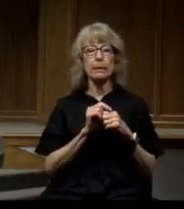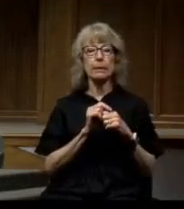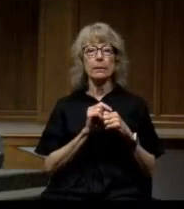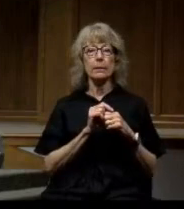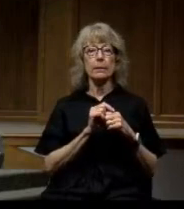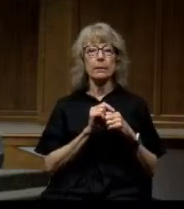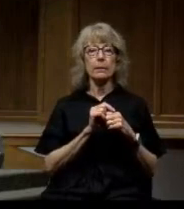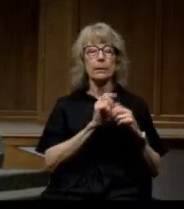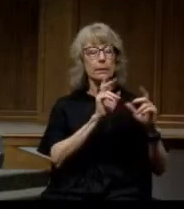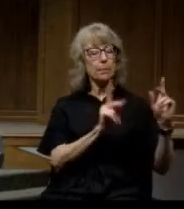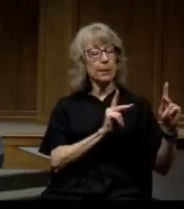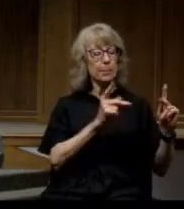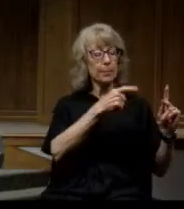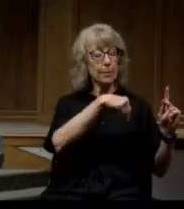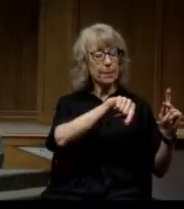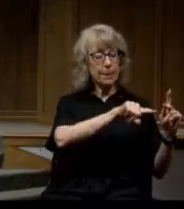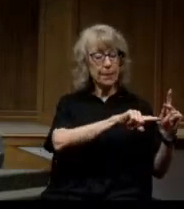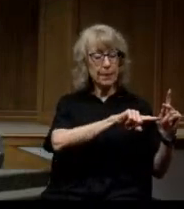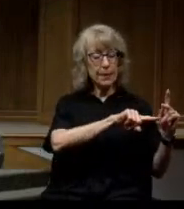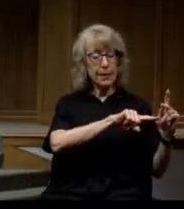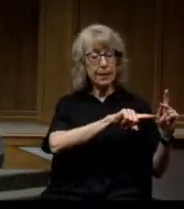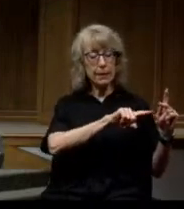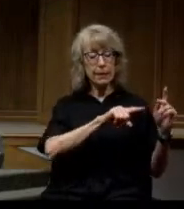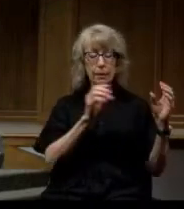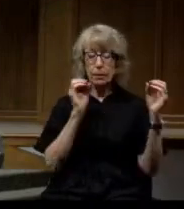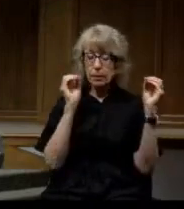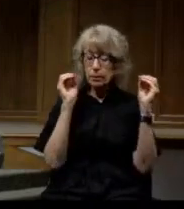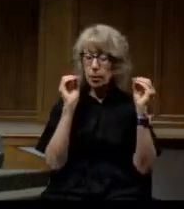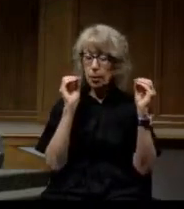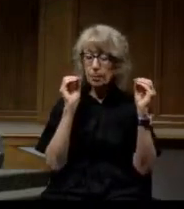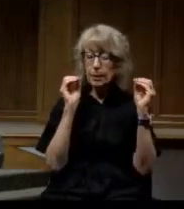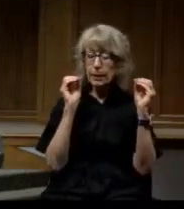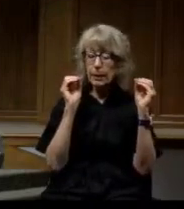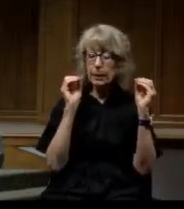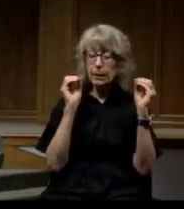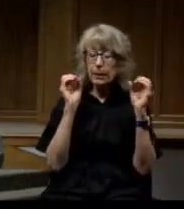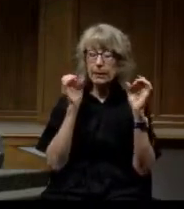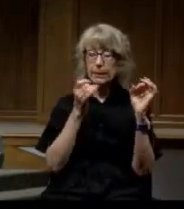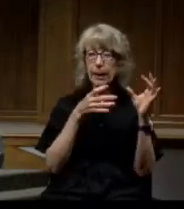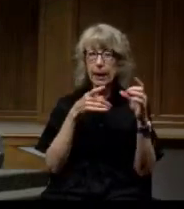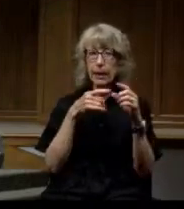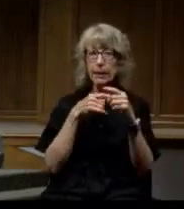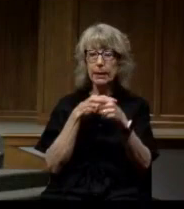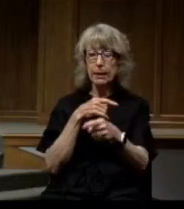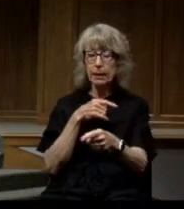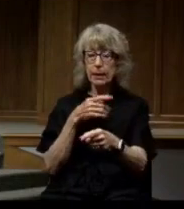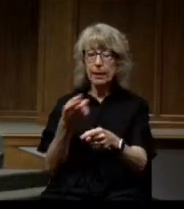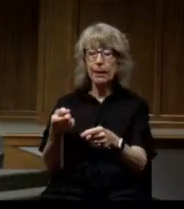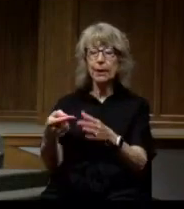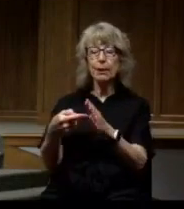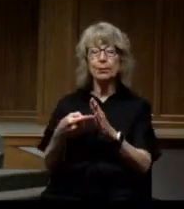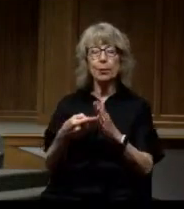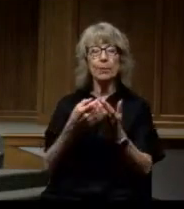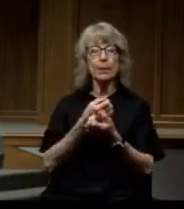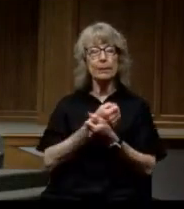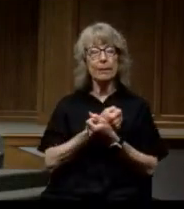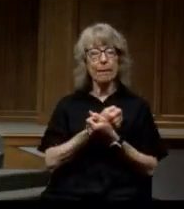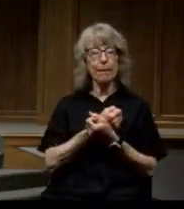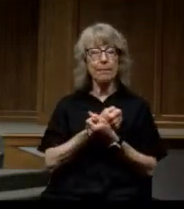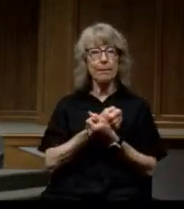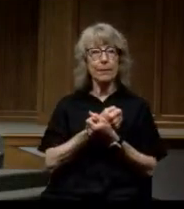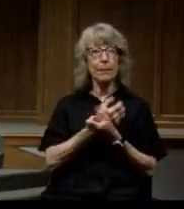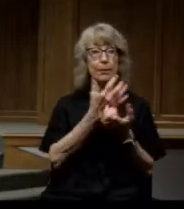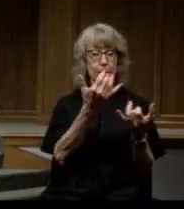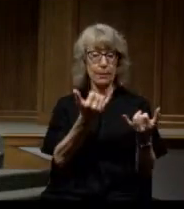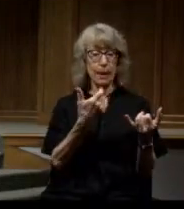The very people they taught me to hate have shown me nothing but love. So tonight, as I leave this world now knowing